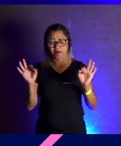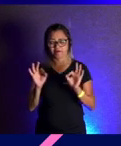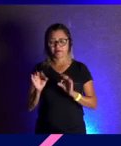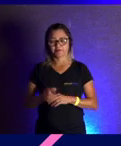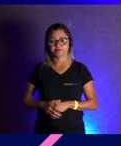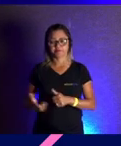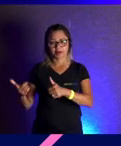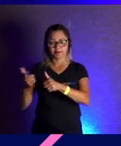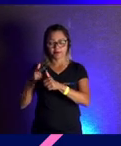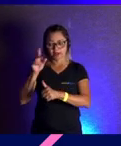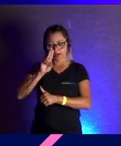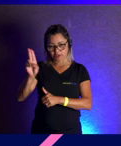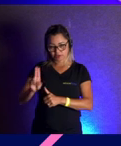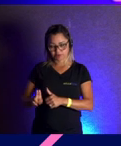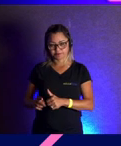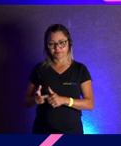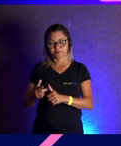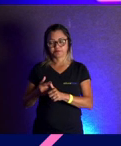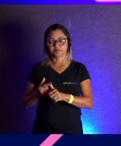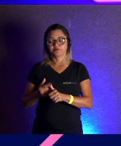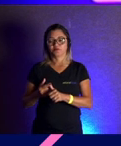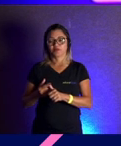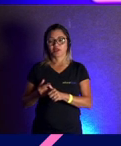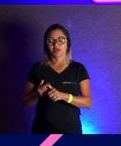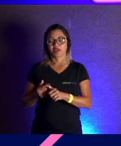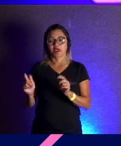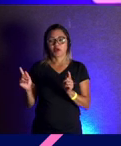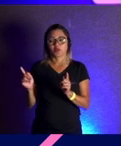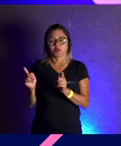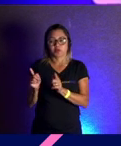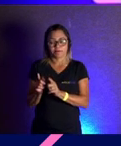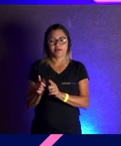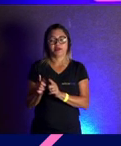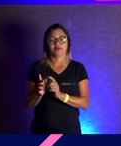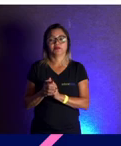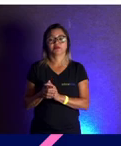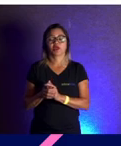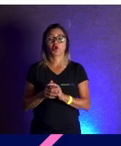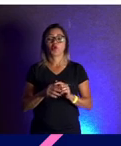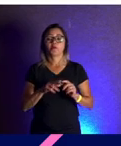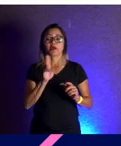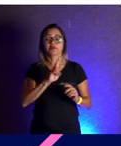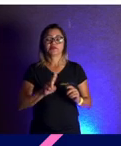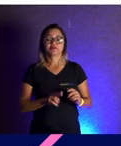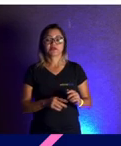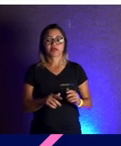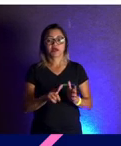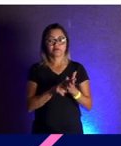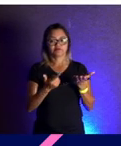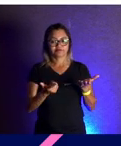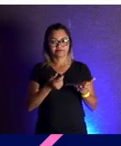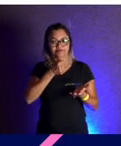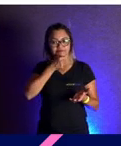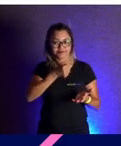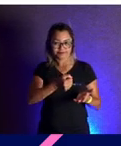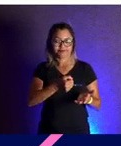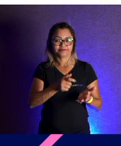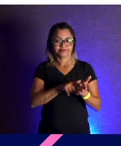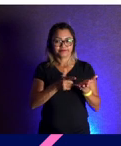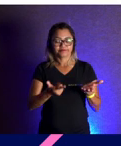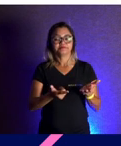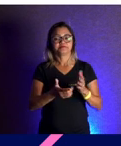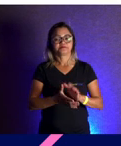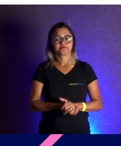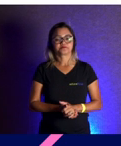It's really, really complicated. And we also have lists of family agencies. And so when they hired their lists, the Bureau of Justice hired